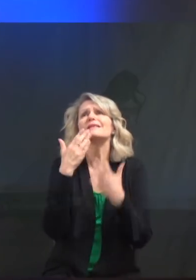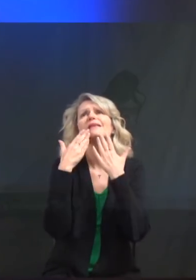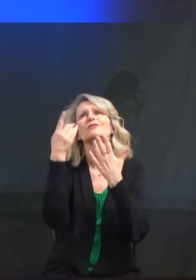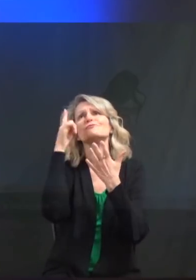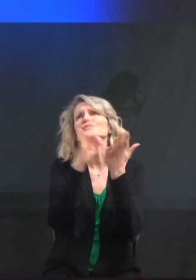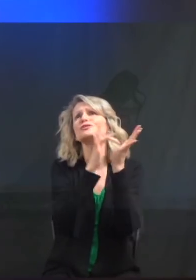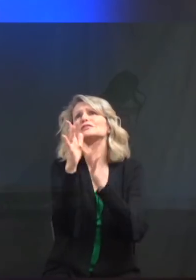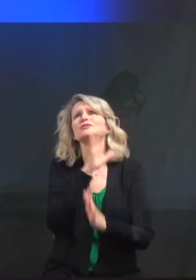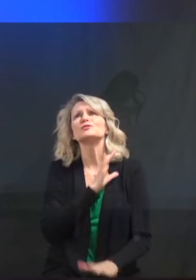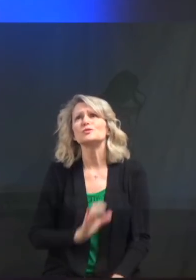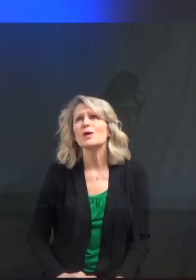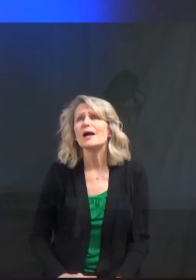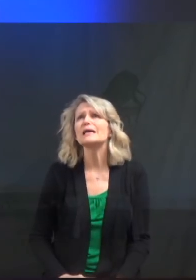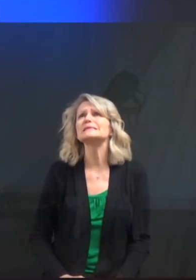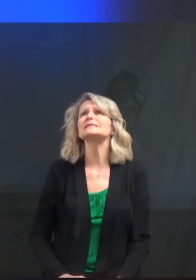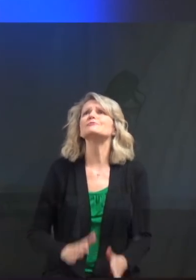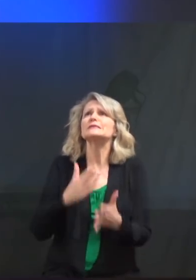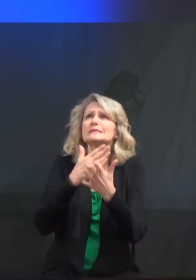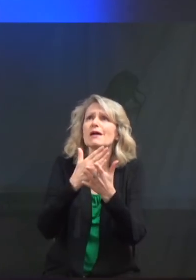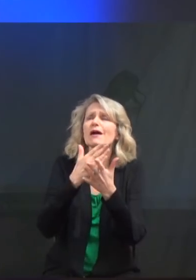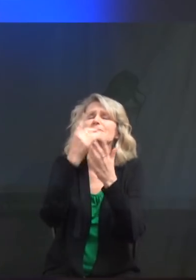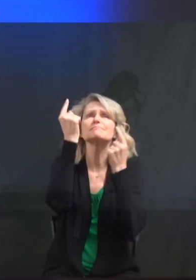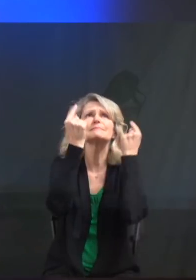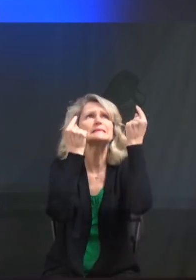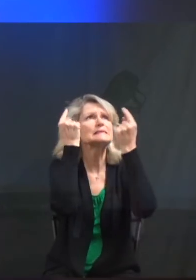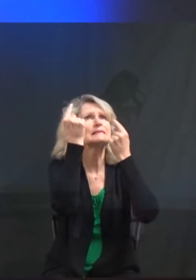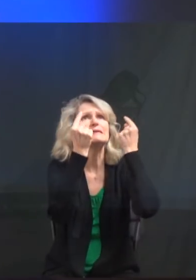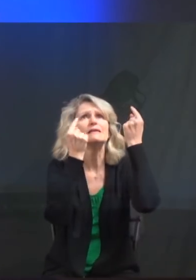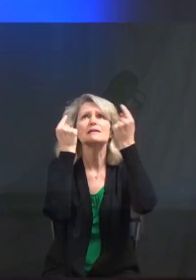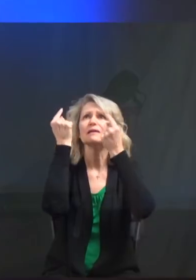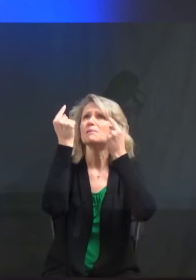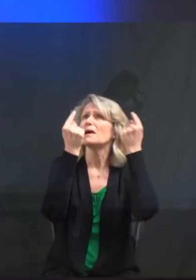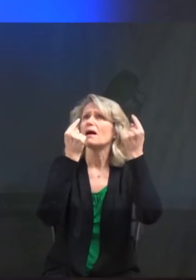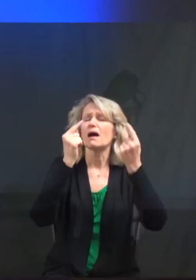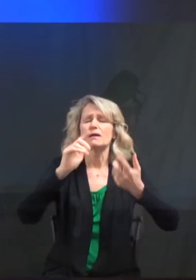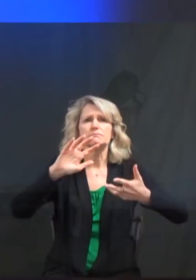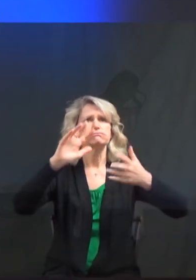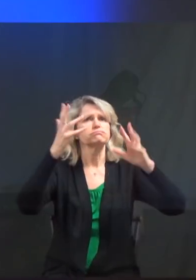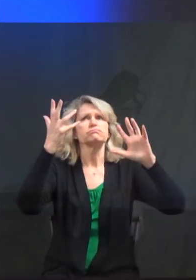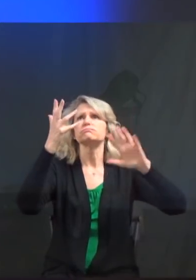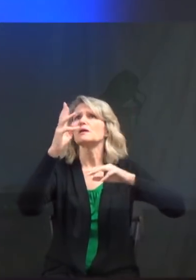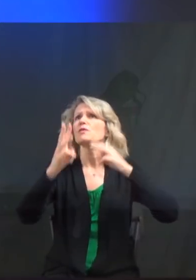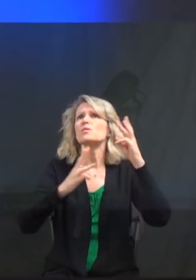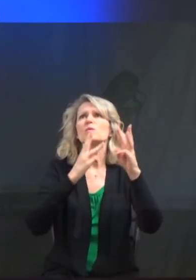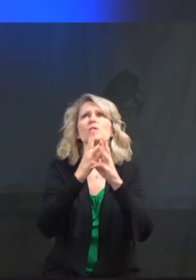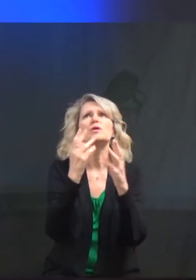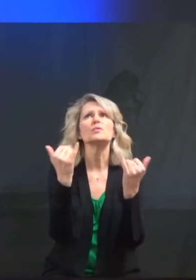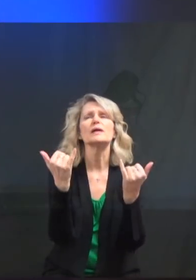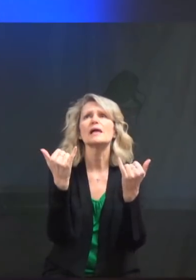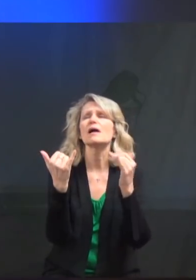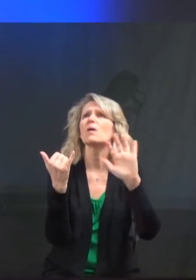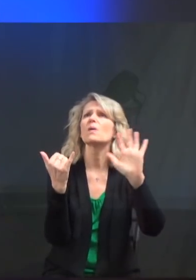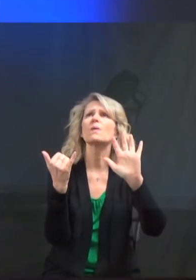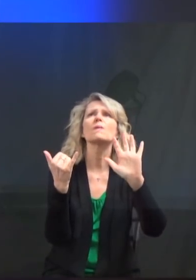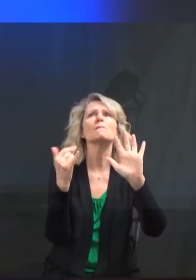Jesus Christ. As we stop to think about all the turmoil and struggles that we have, the reality